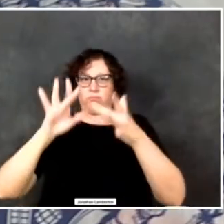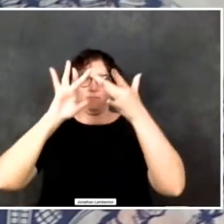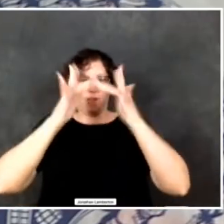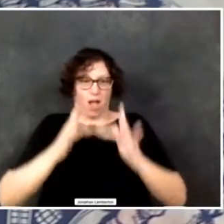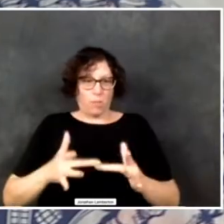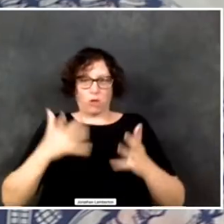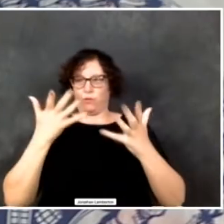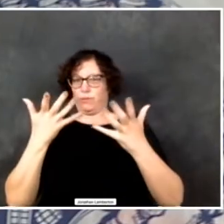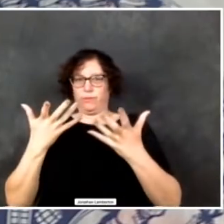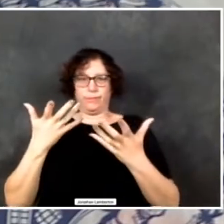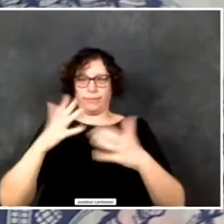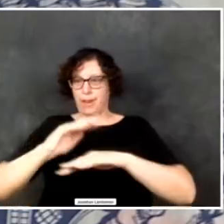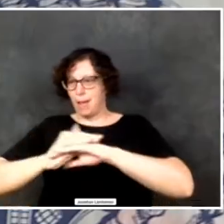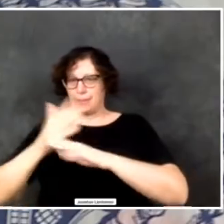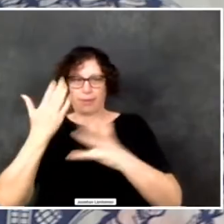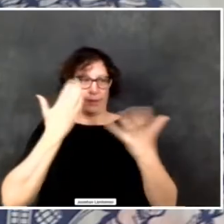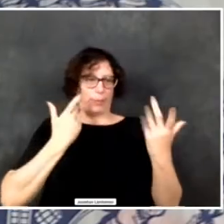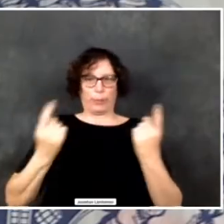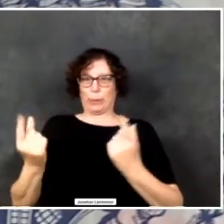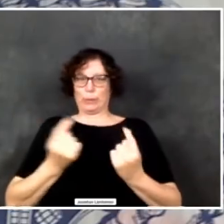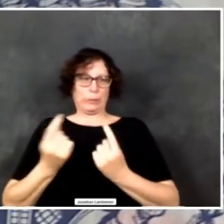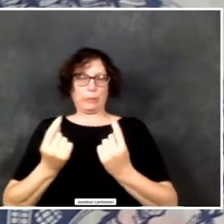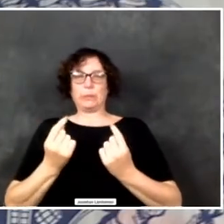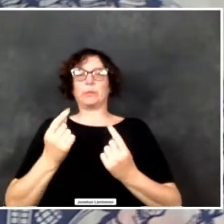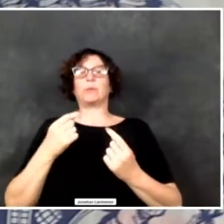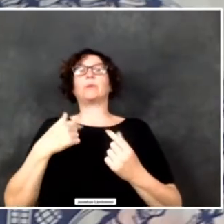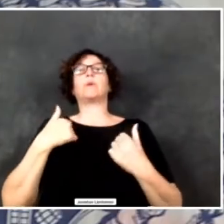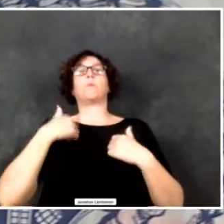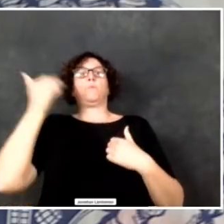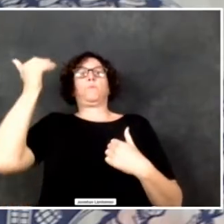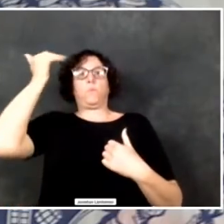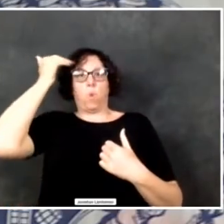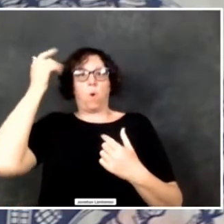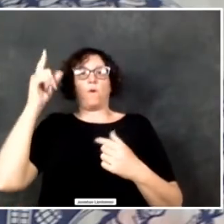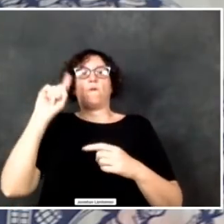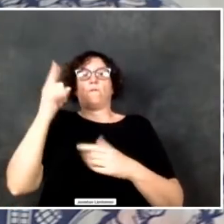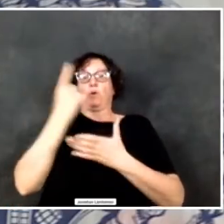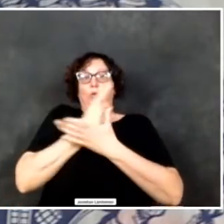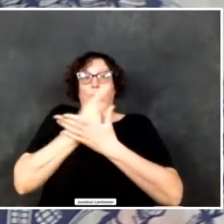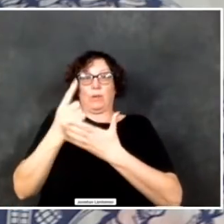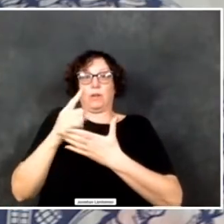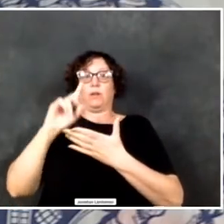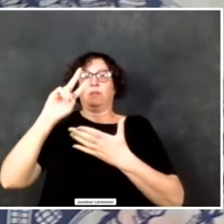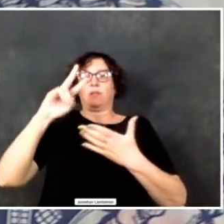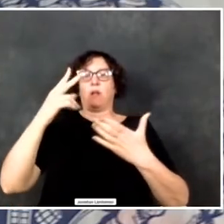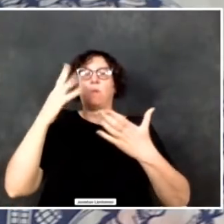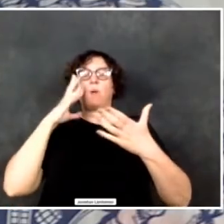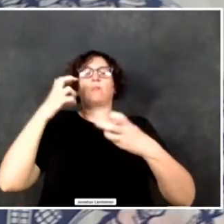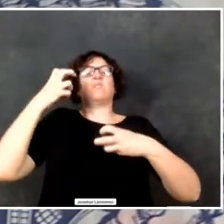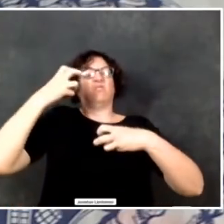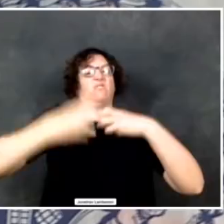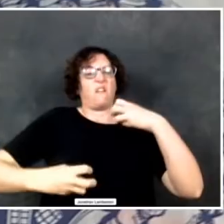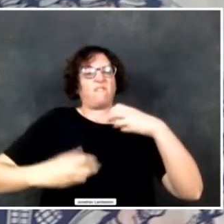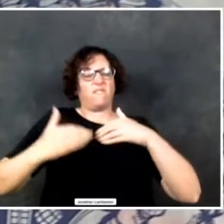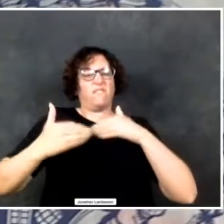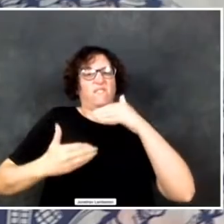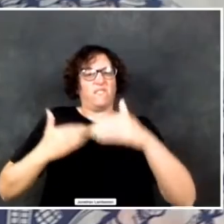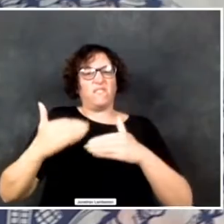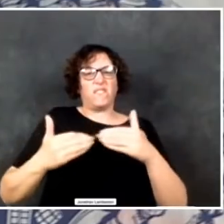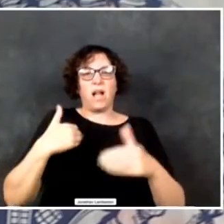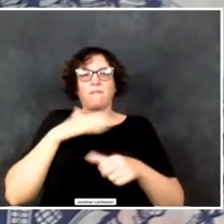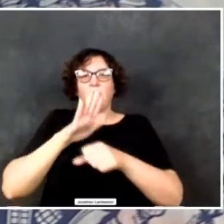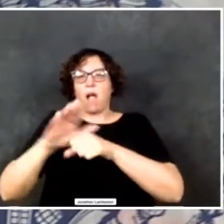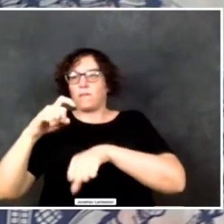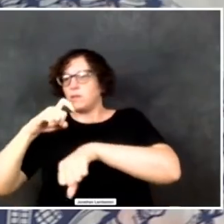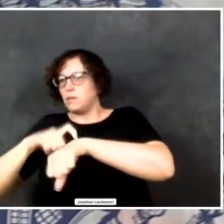We said, expect that the first few weeks would be tough, because there was not time to distribute in the schools. We had to